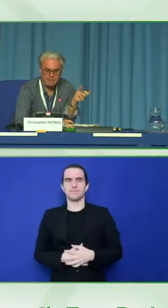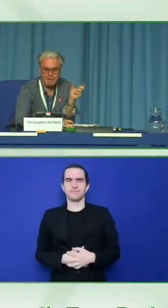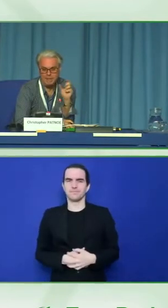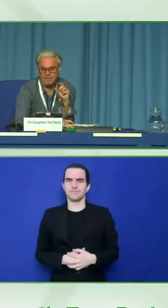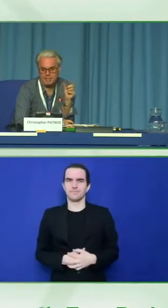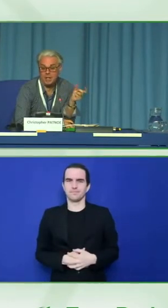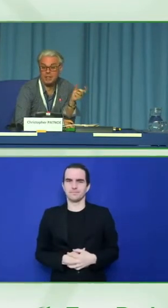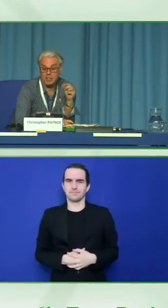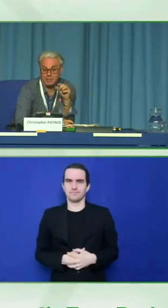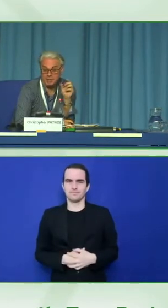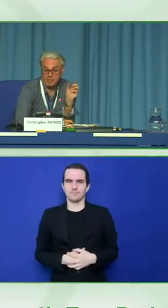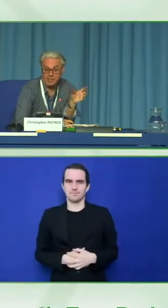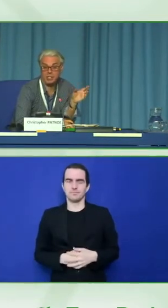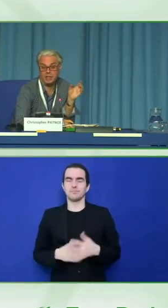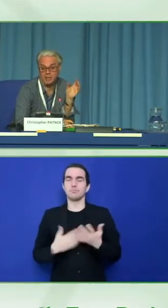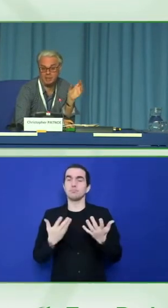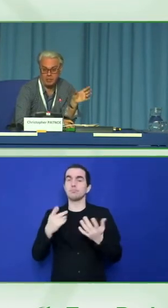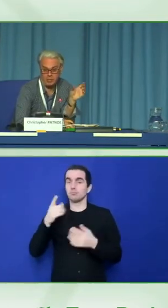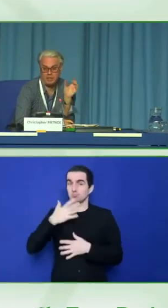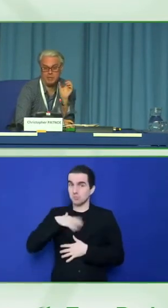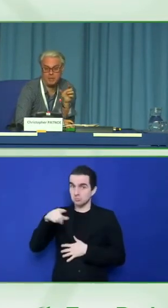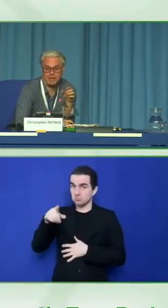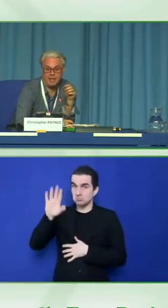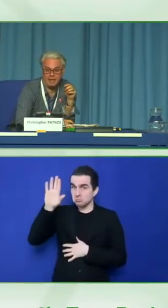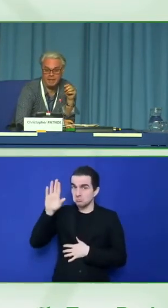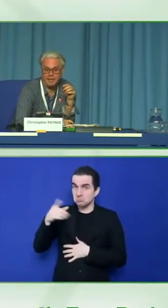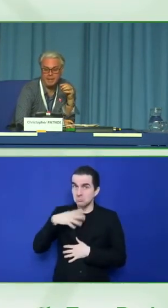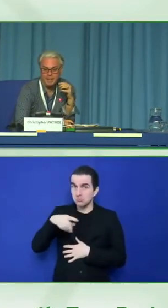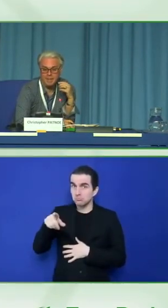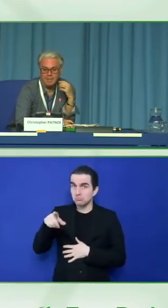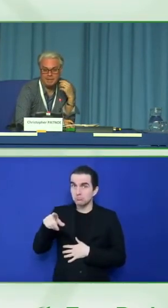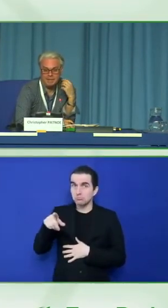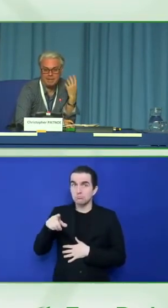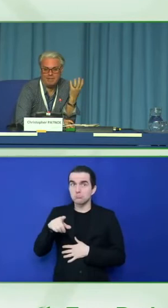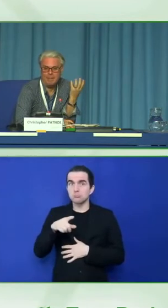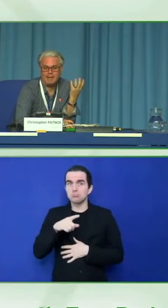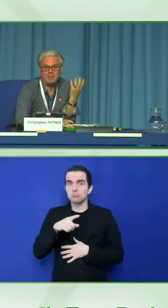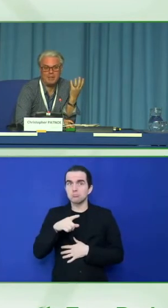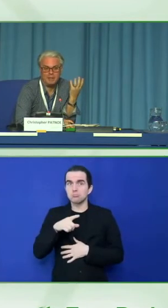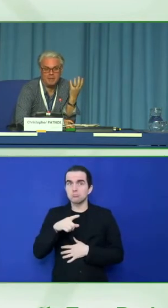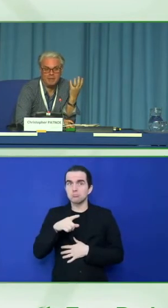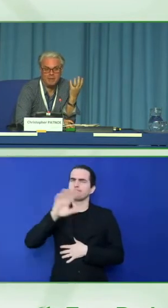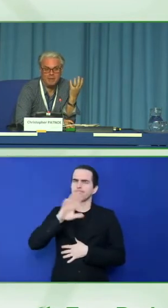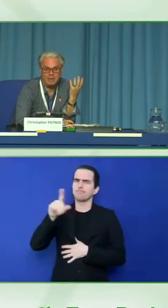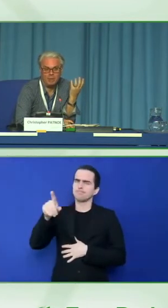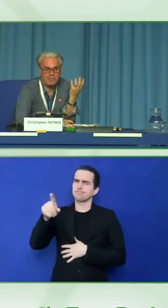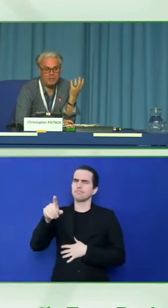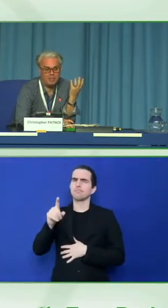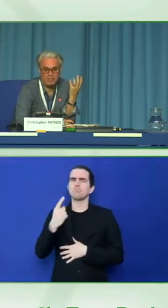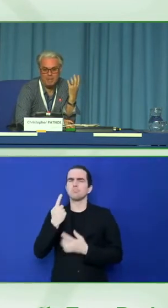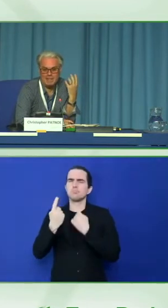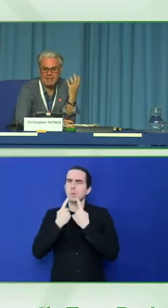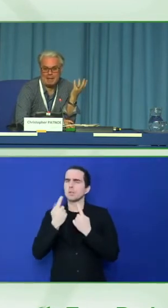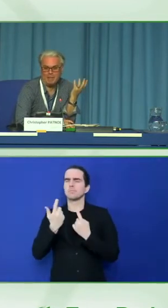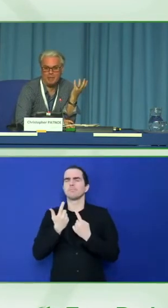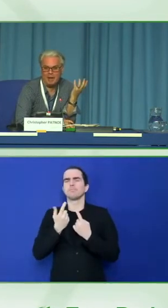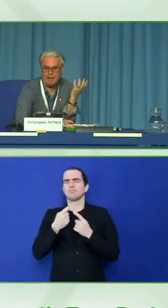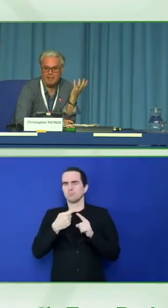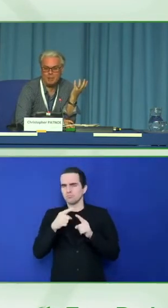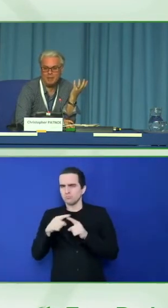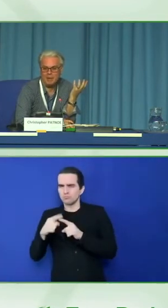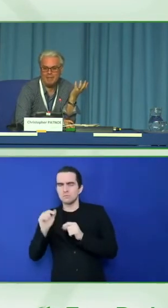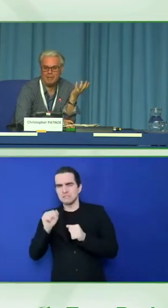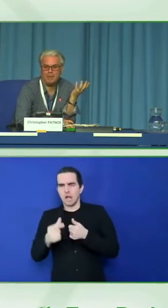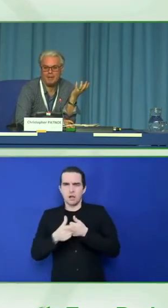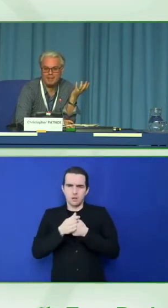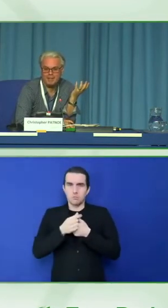two pieces of abandoned technology, the chair, the smart chair and the smart cane. But that reminds me that the old expression, the best camera you have